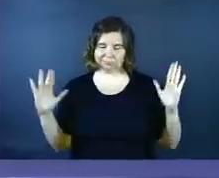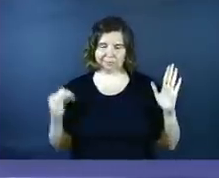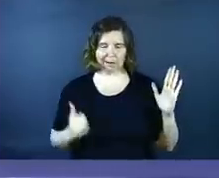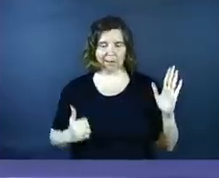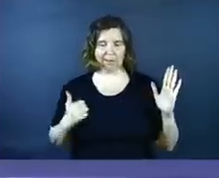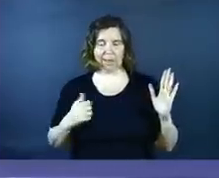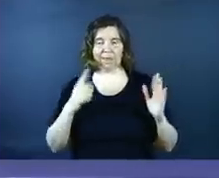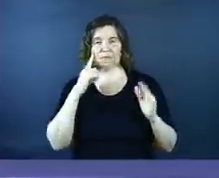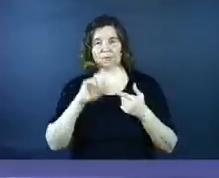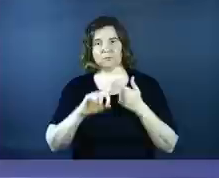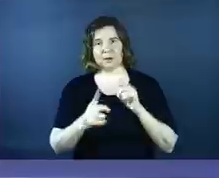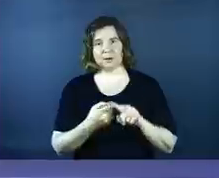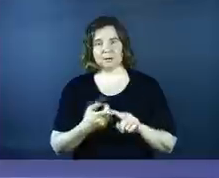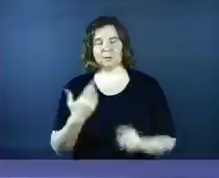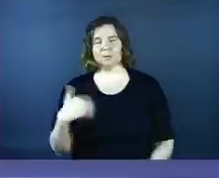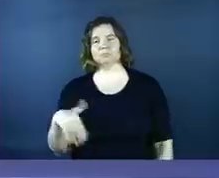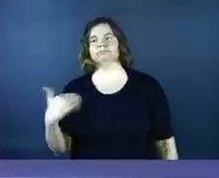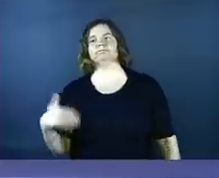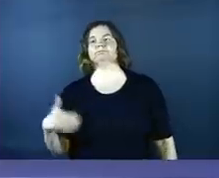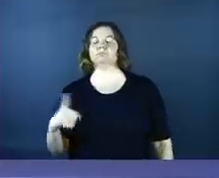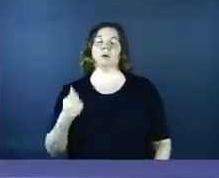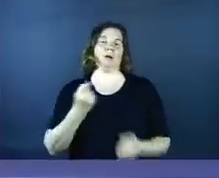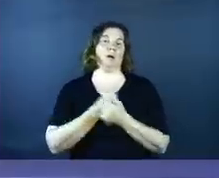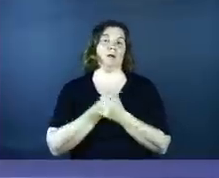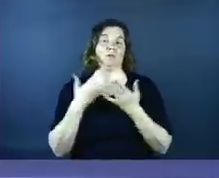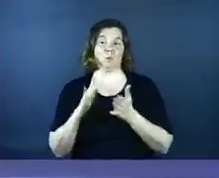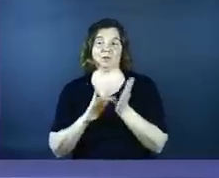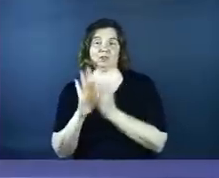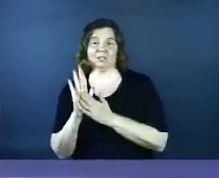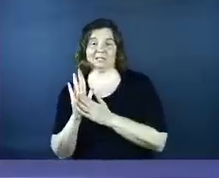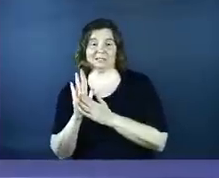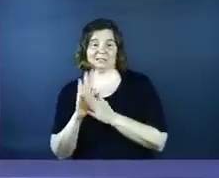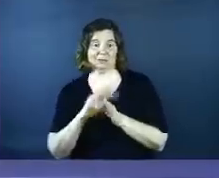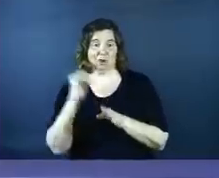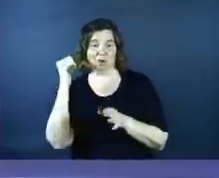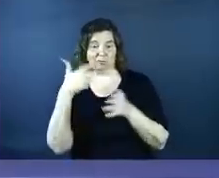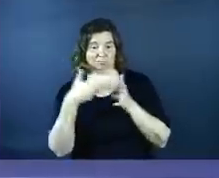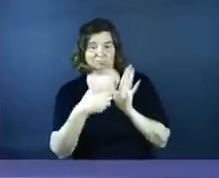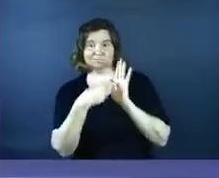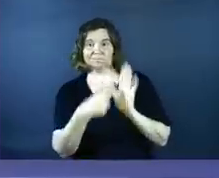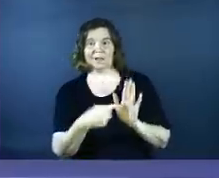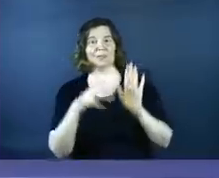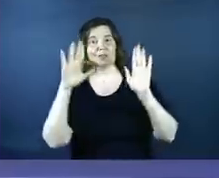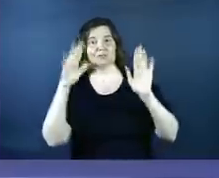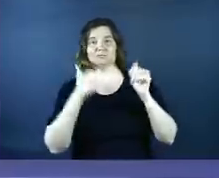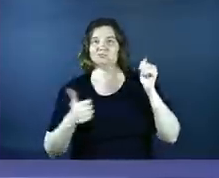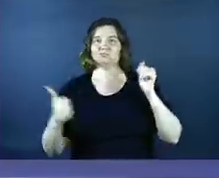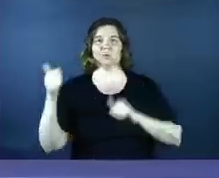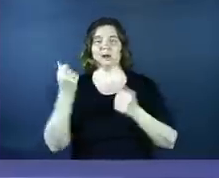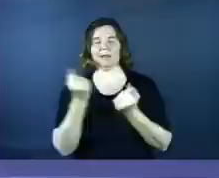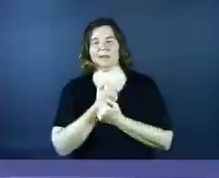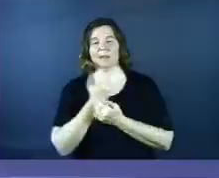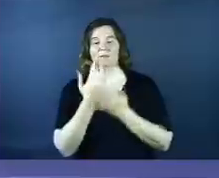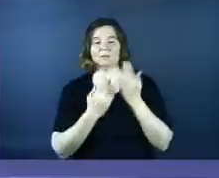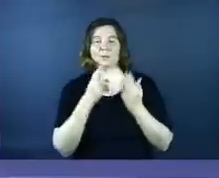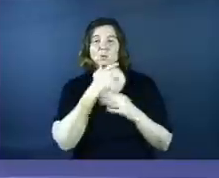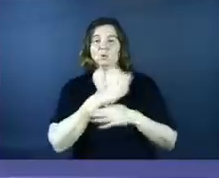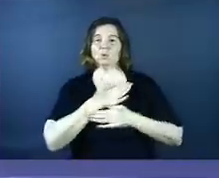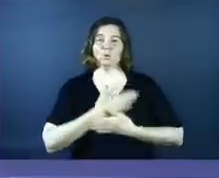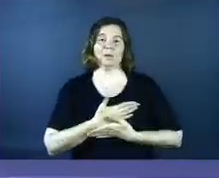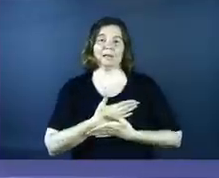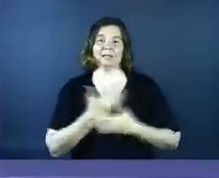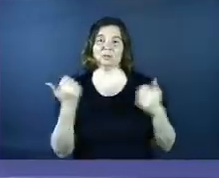one's life for one's friends." And I just love the way Jesus calls out this greatest love, someone who is willing